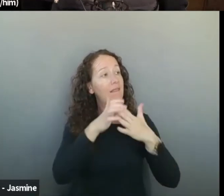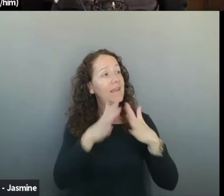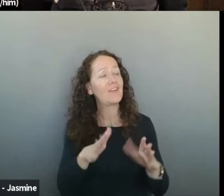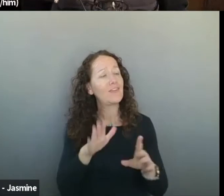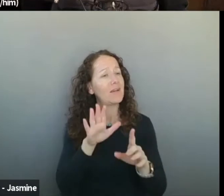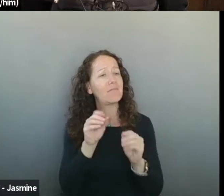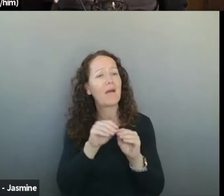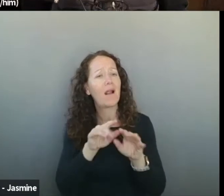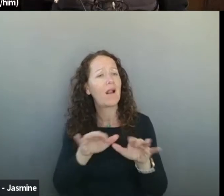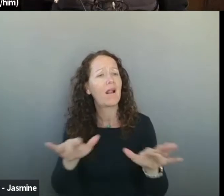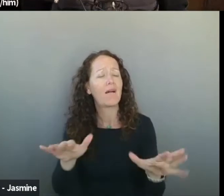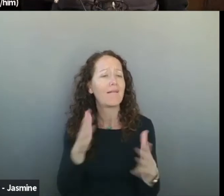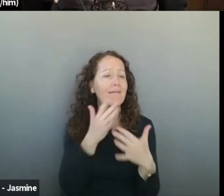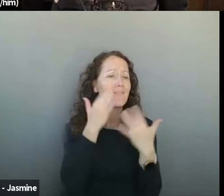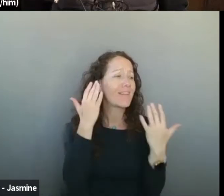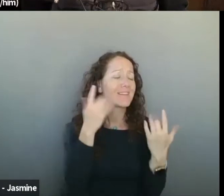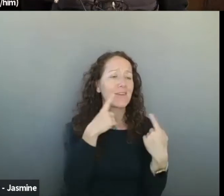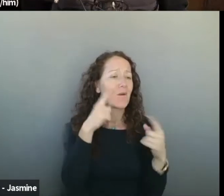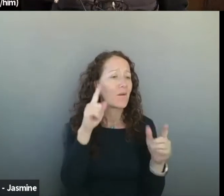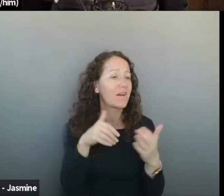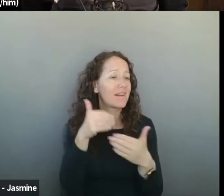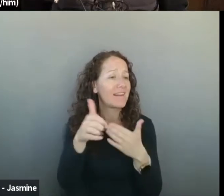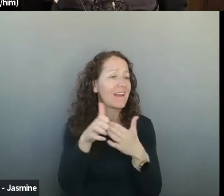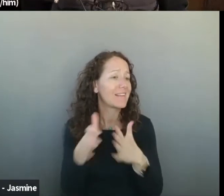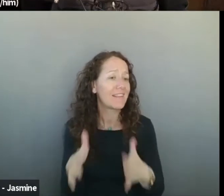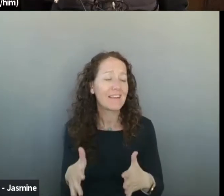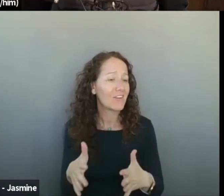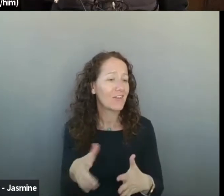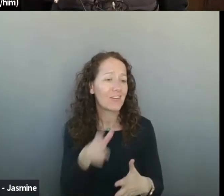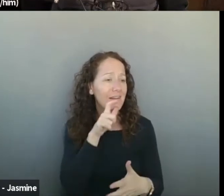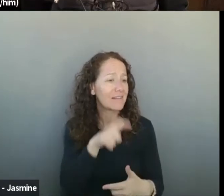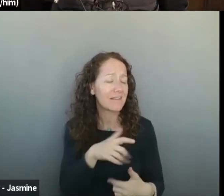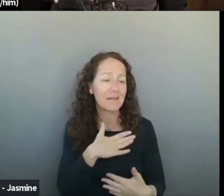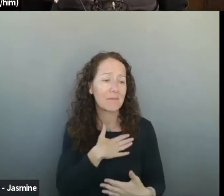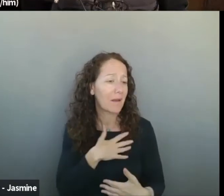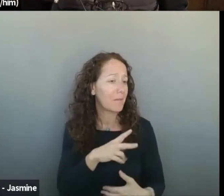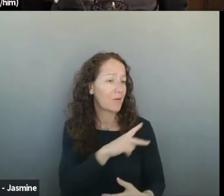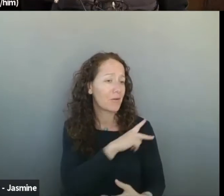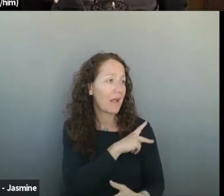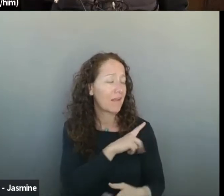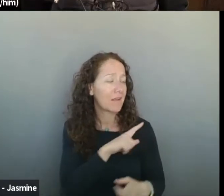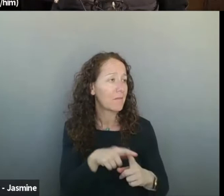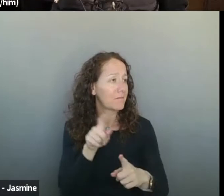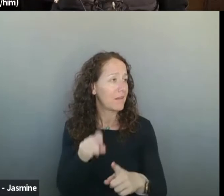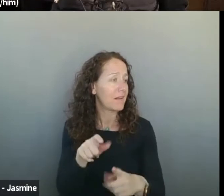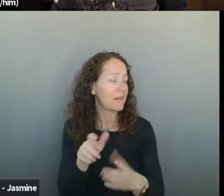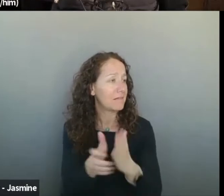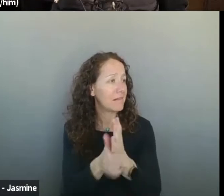next leader of the organization doesn't necessarily need to have my personality. They just need to be able to lead.